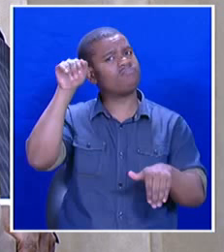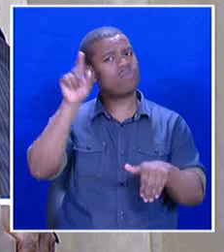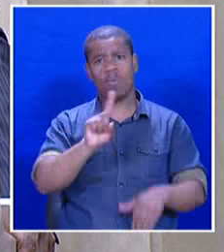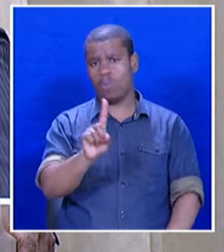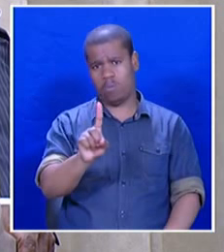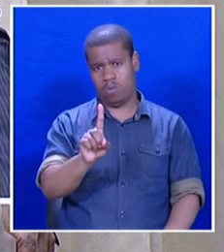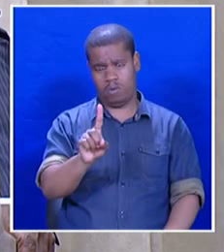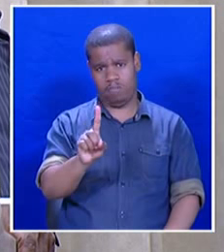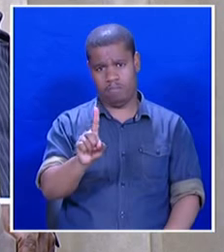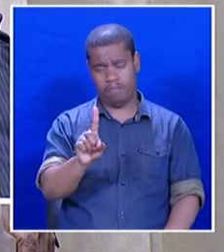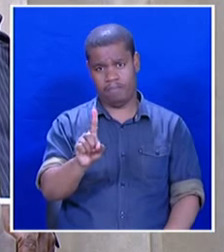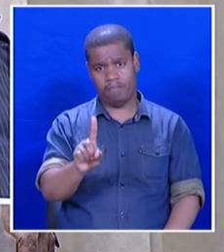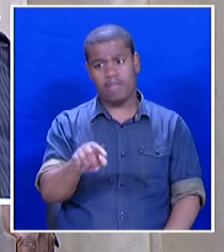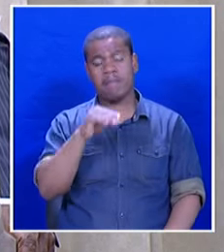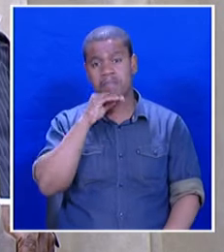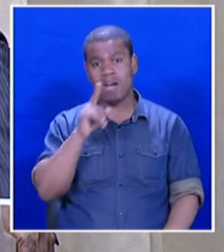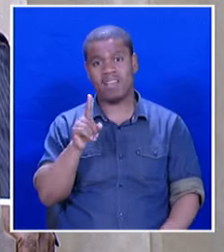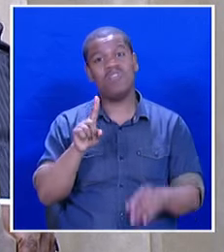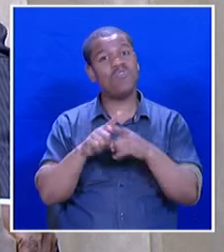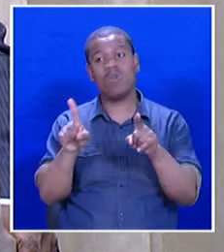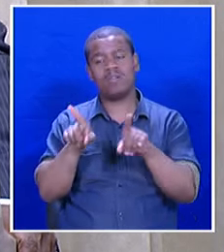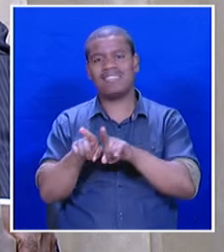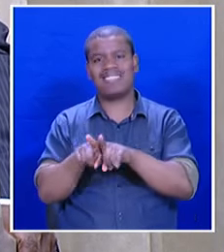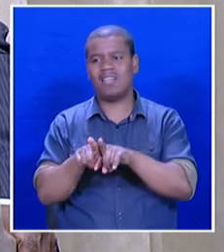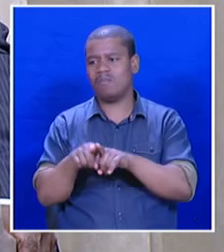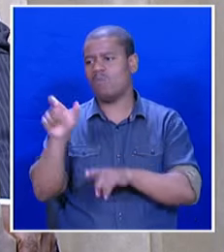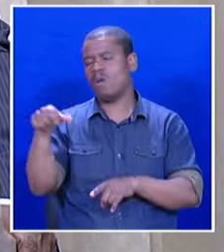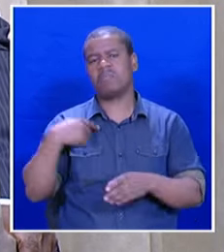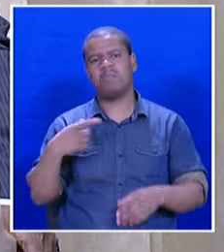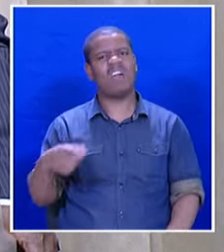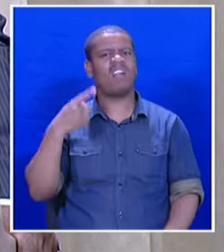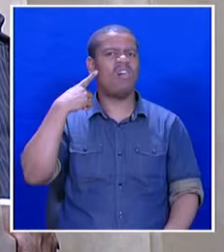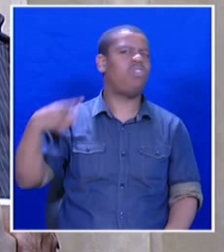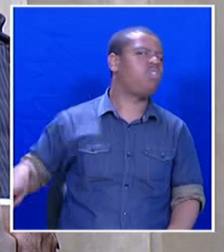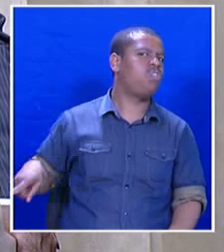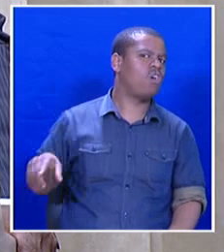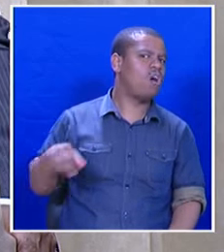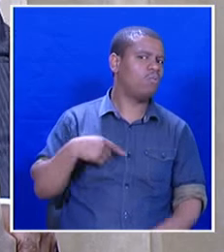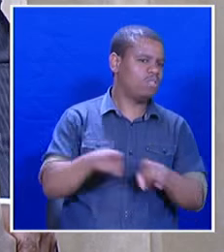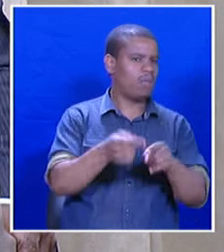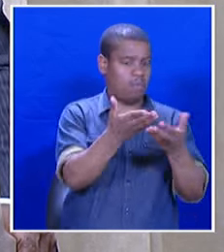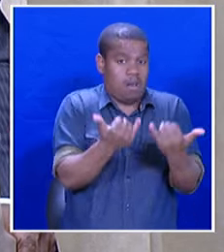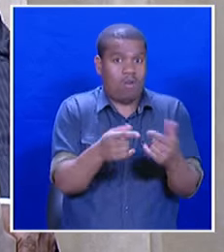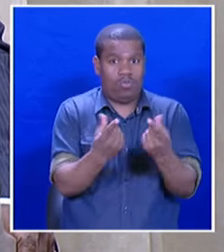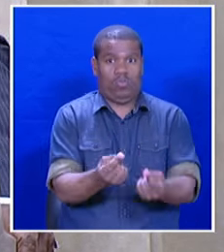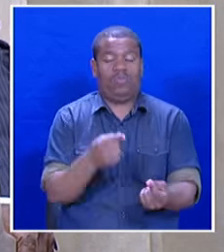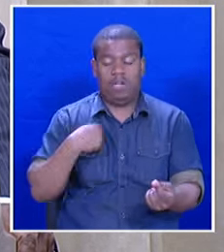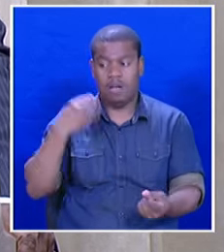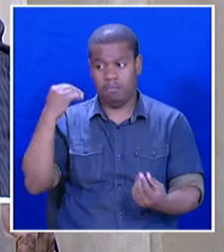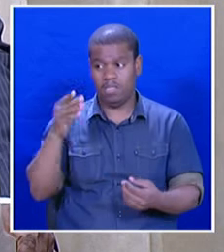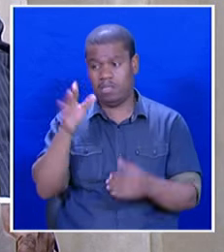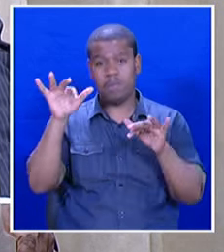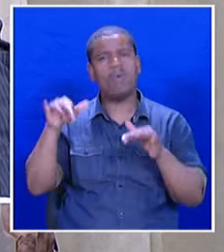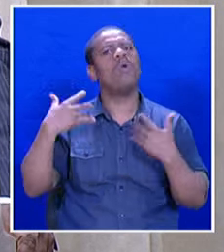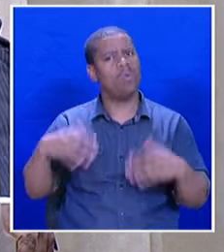It's not anything that that one should dismiss in the way that you are dismissing it. Those business people are serious people,